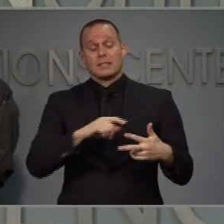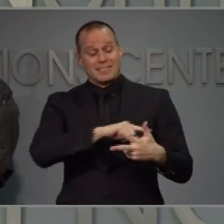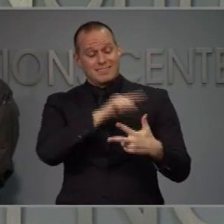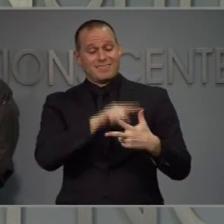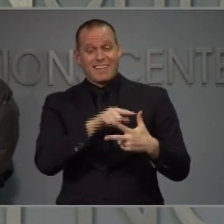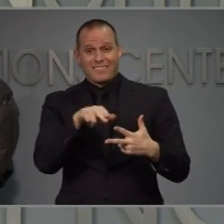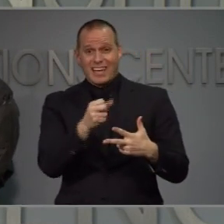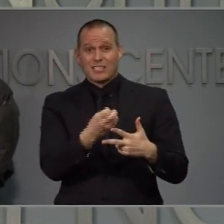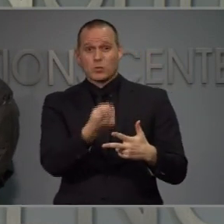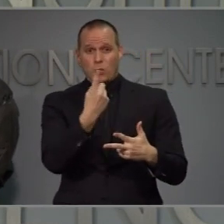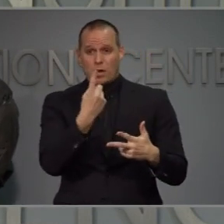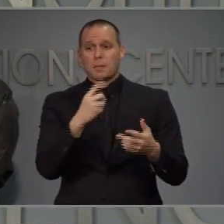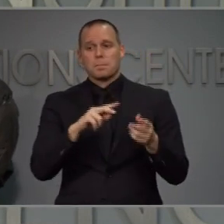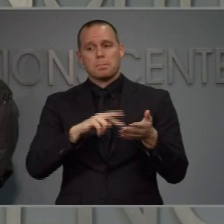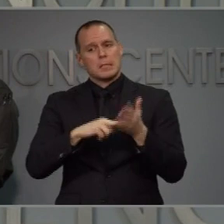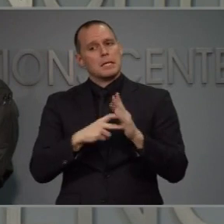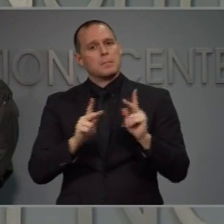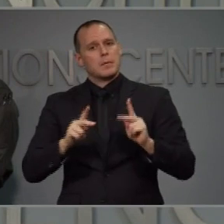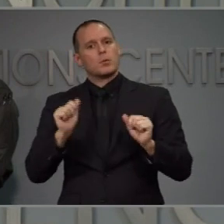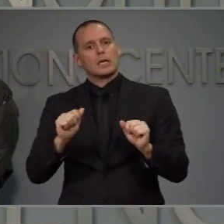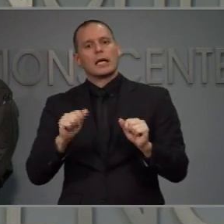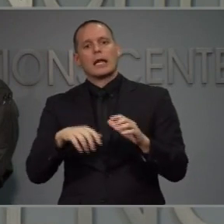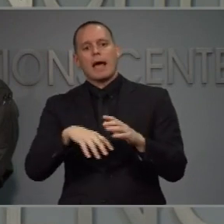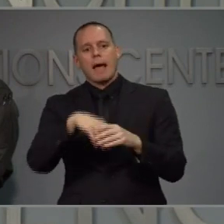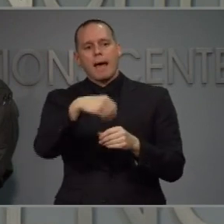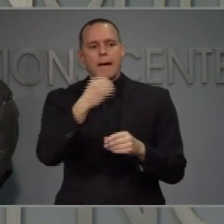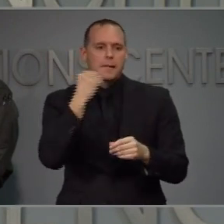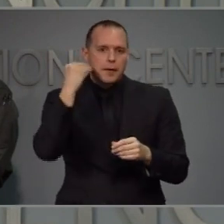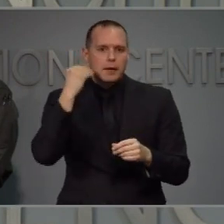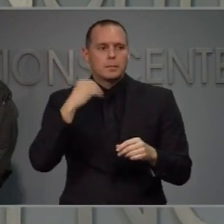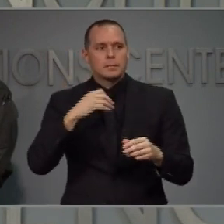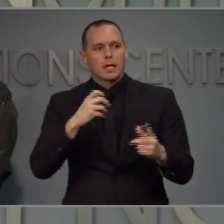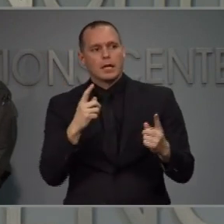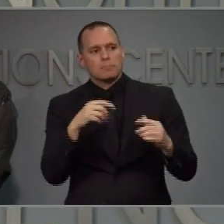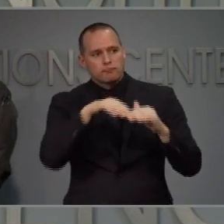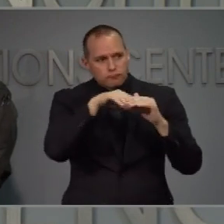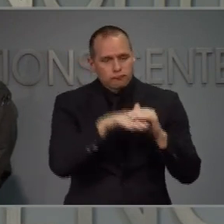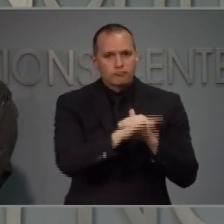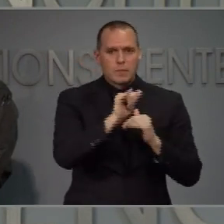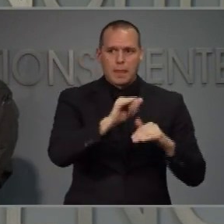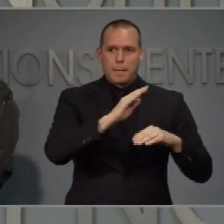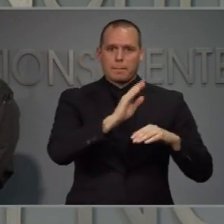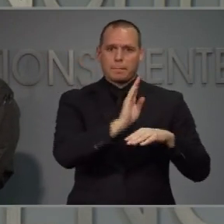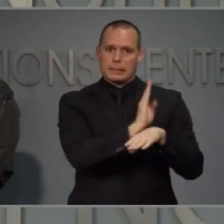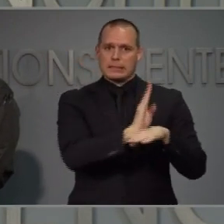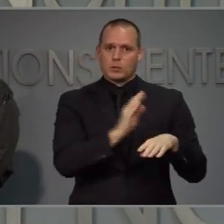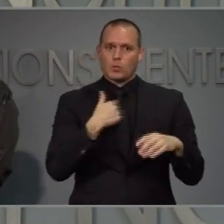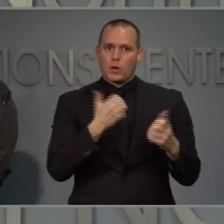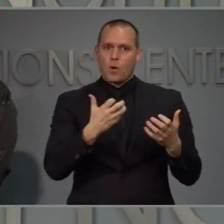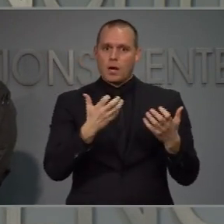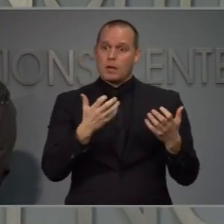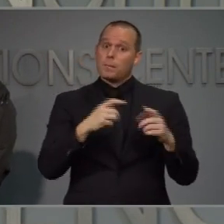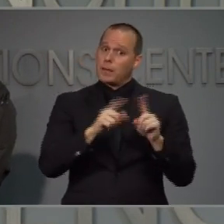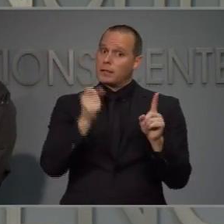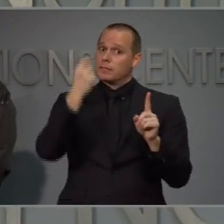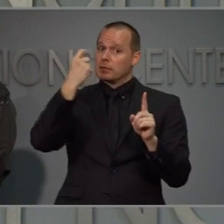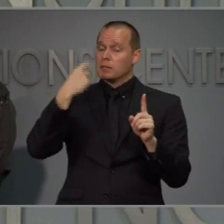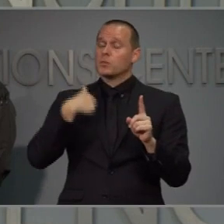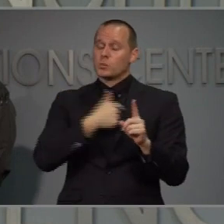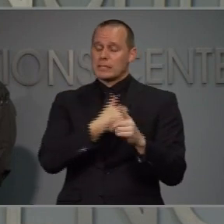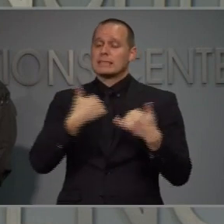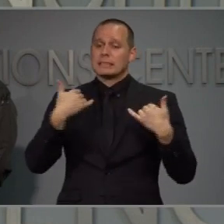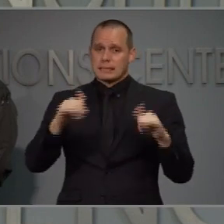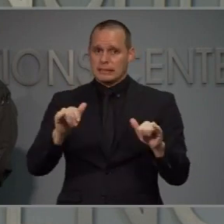their homes and to patronize these businesses that we want to continue to practice proper